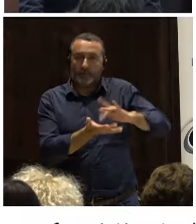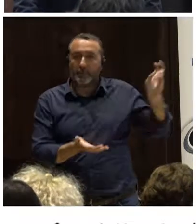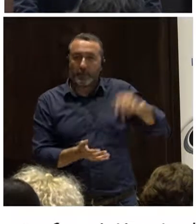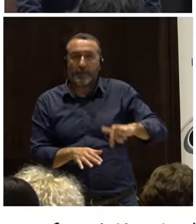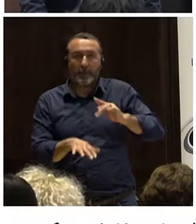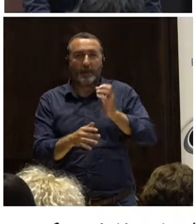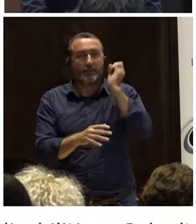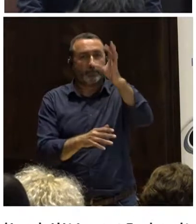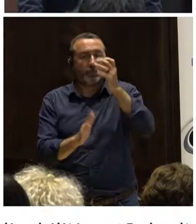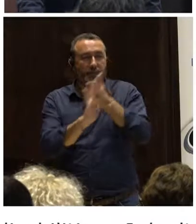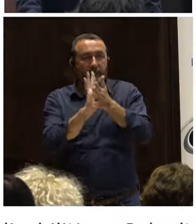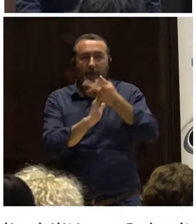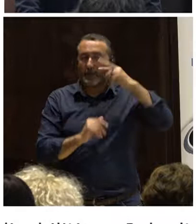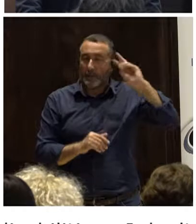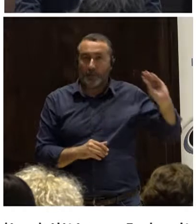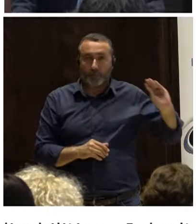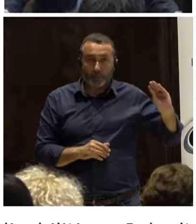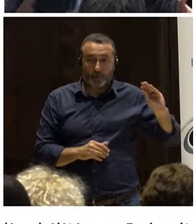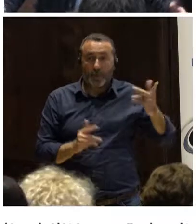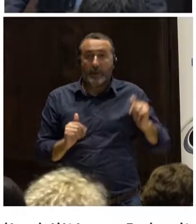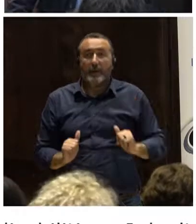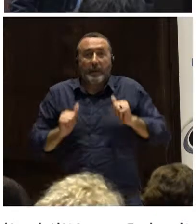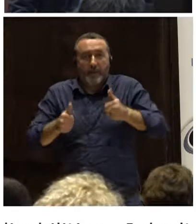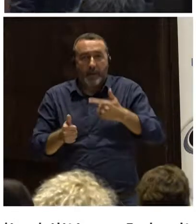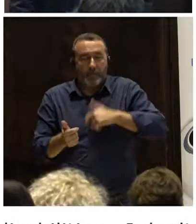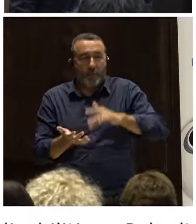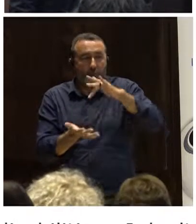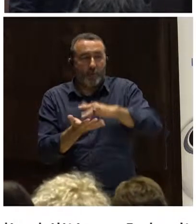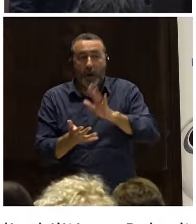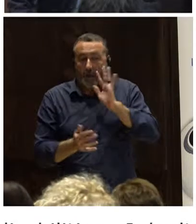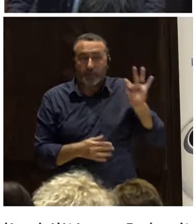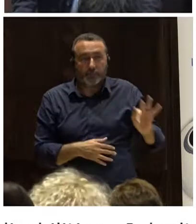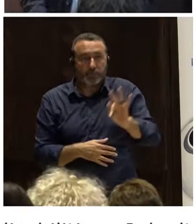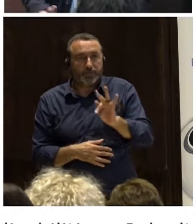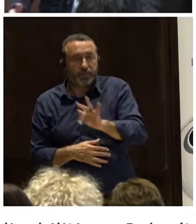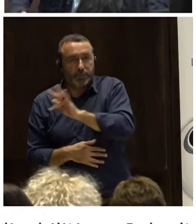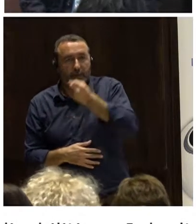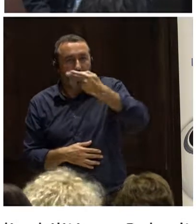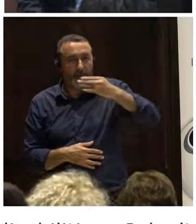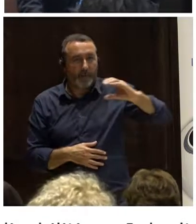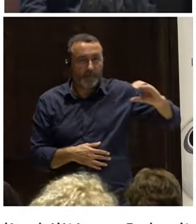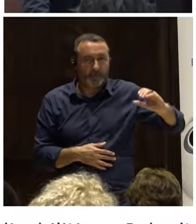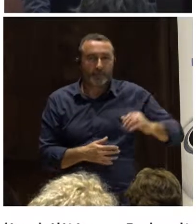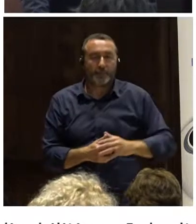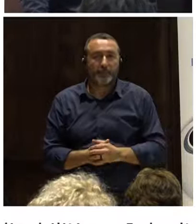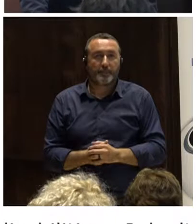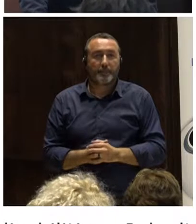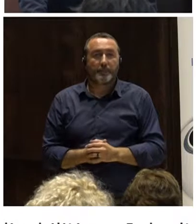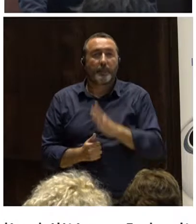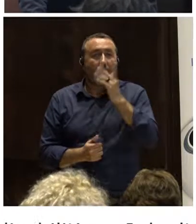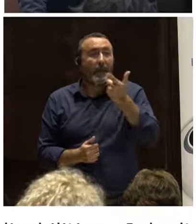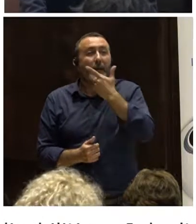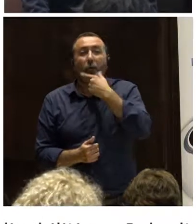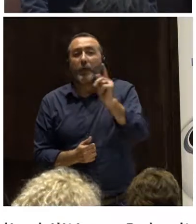this same order alphabetically, because it's not it's not easy to decide who should